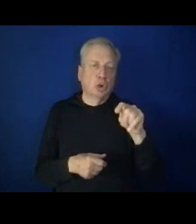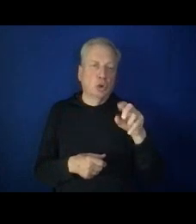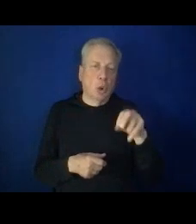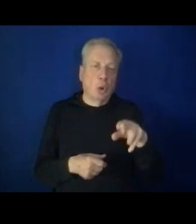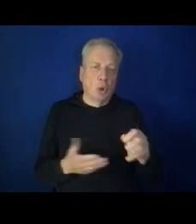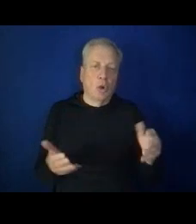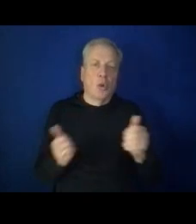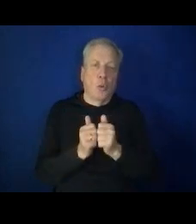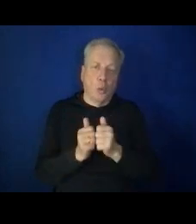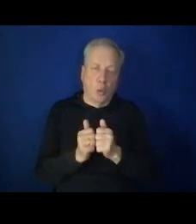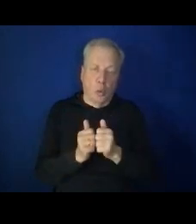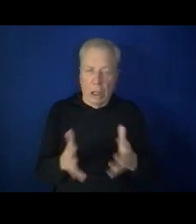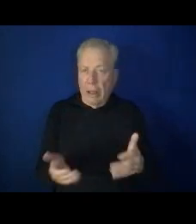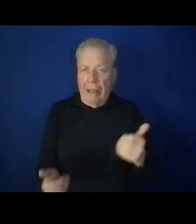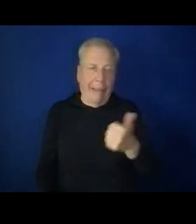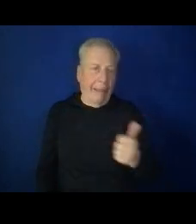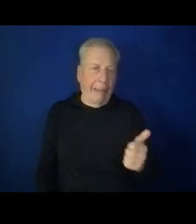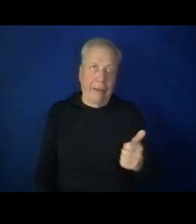without question.